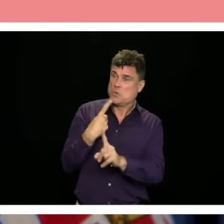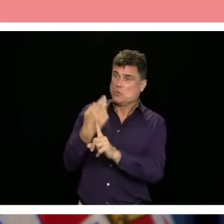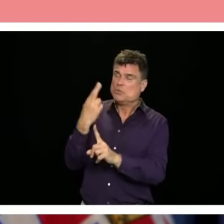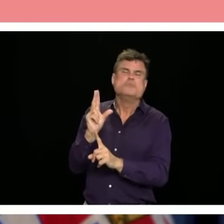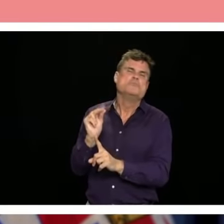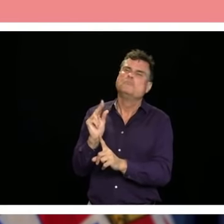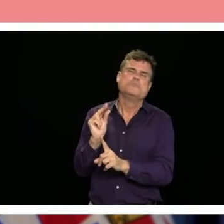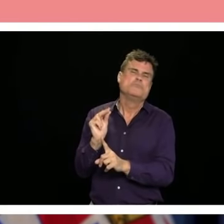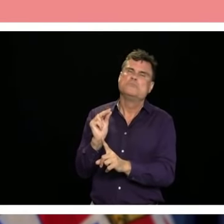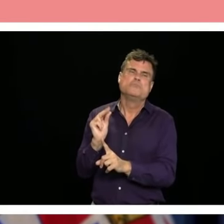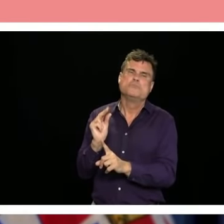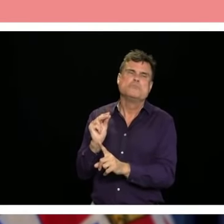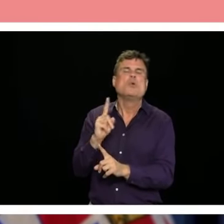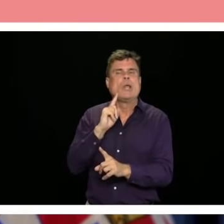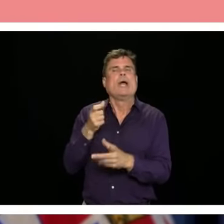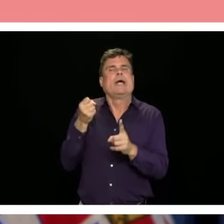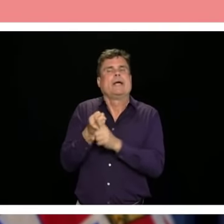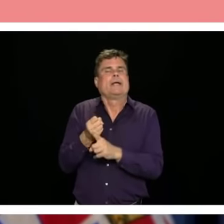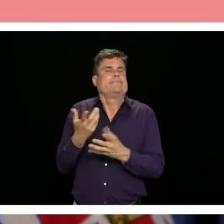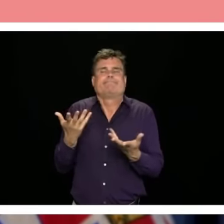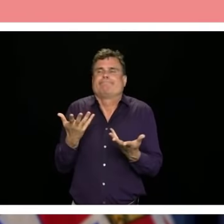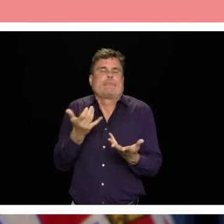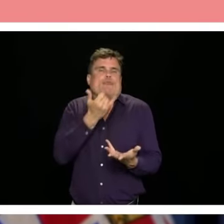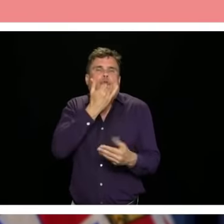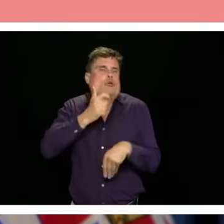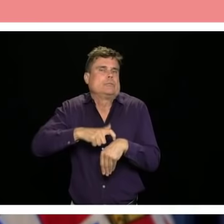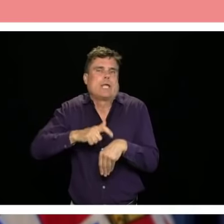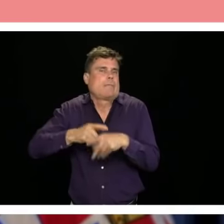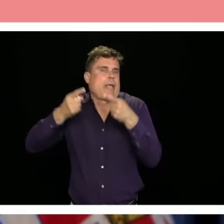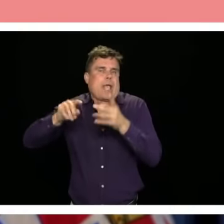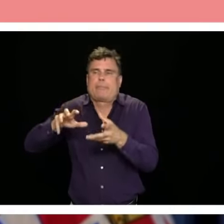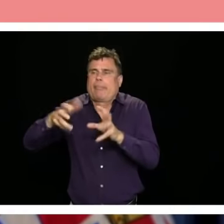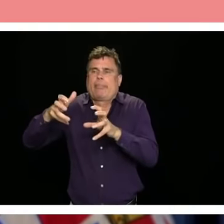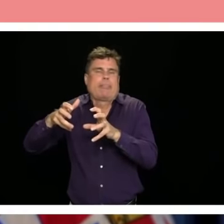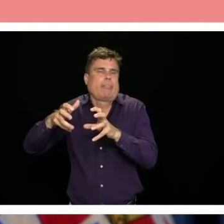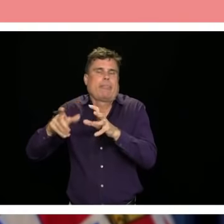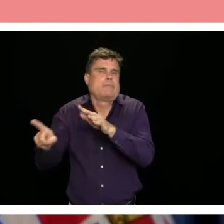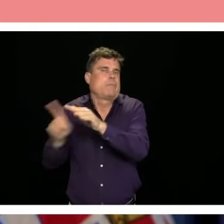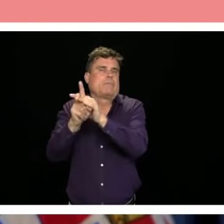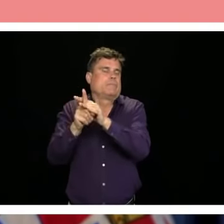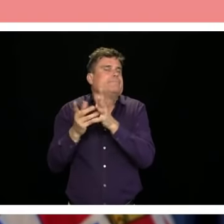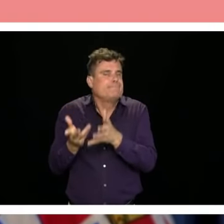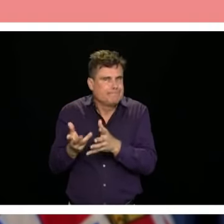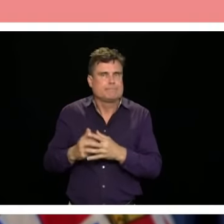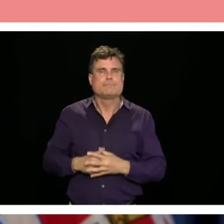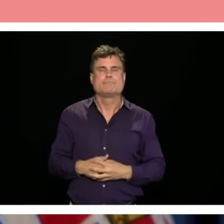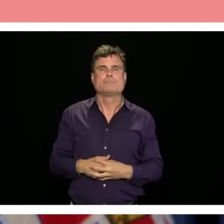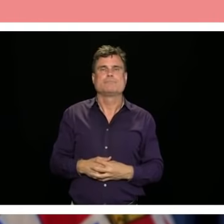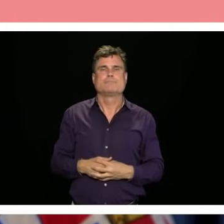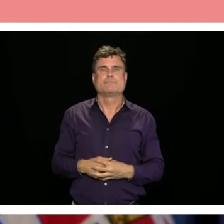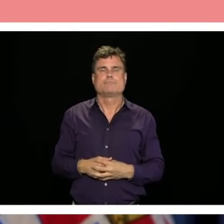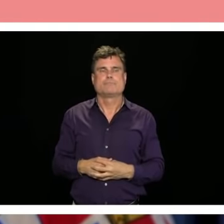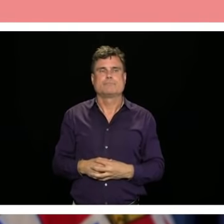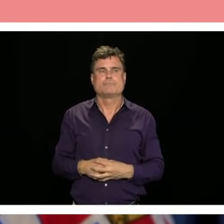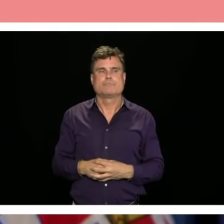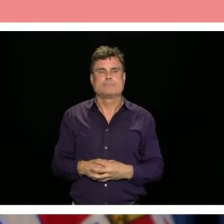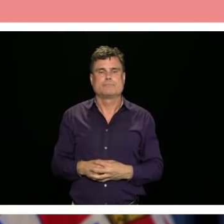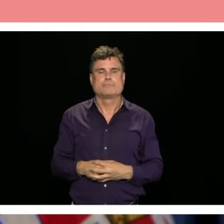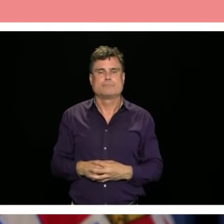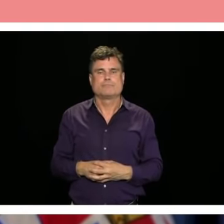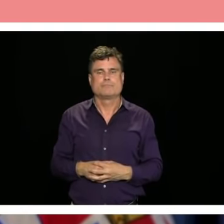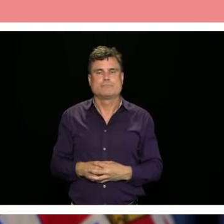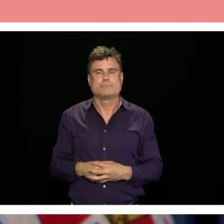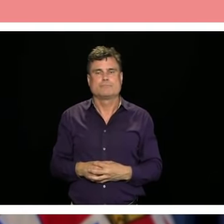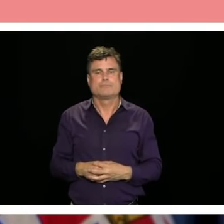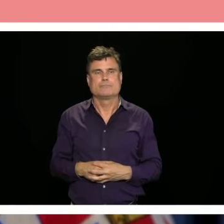back and forth across our borders. So it was timing as much as anything. I cannot say that it was